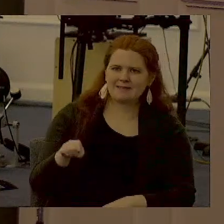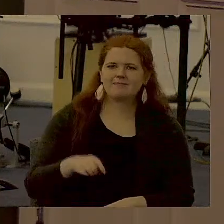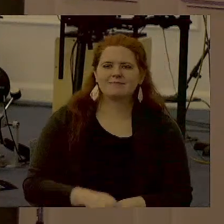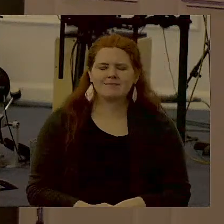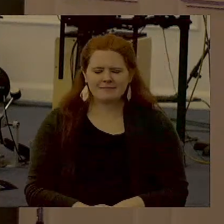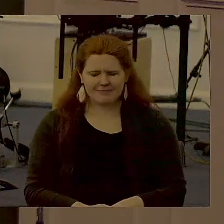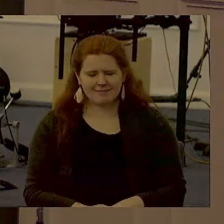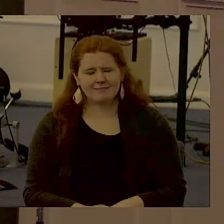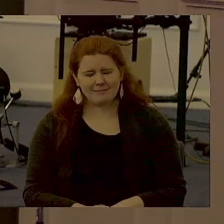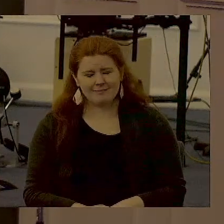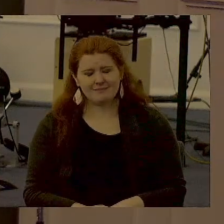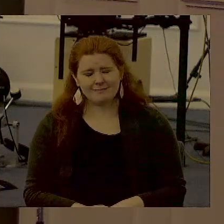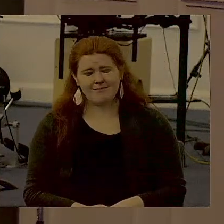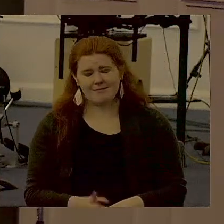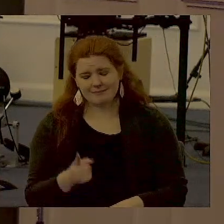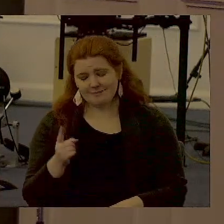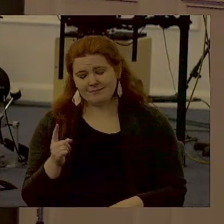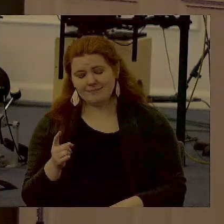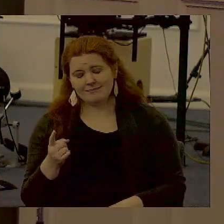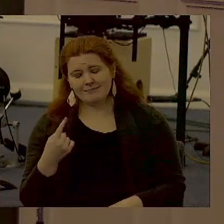And that's us.